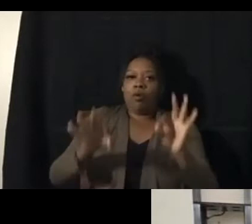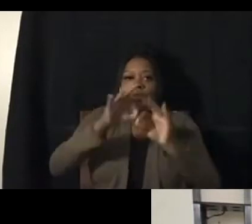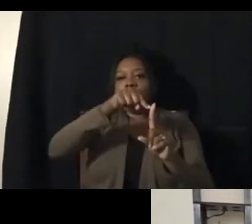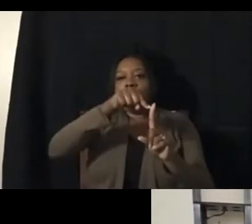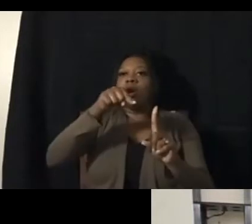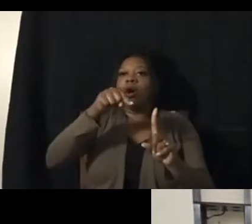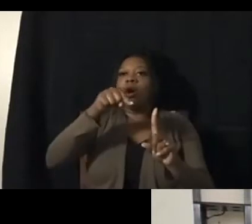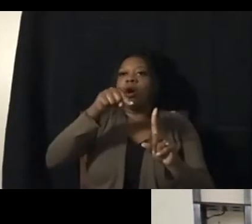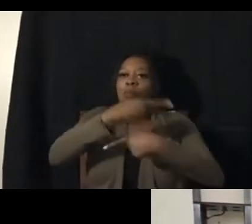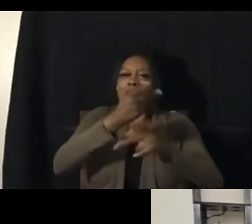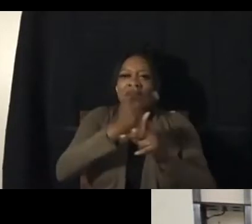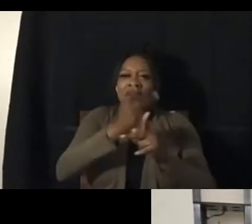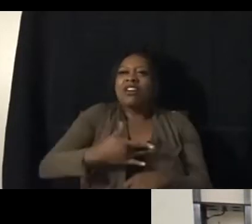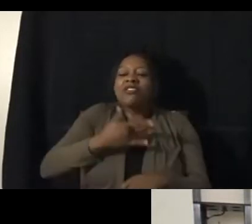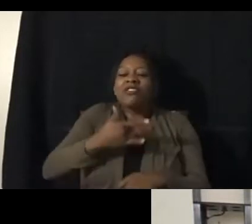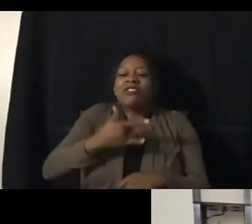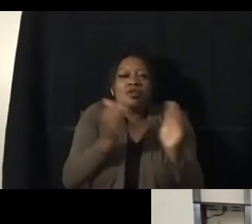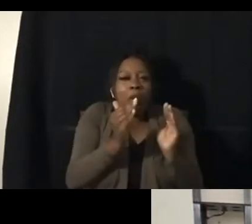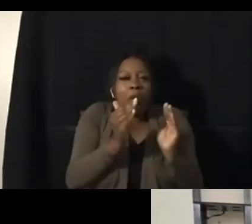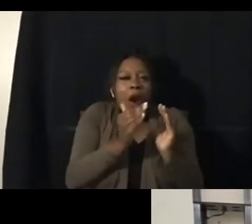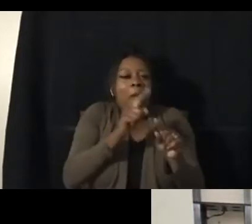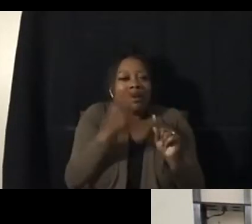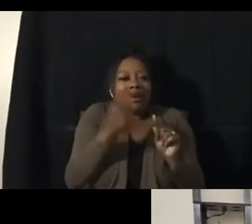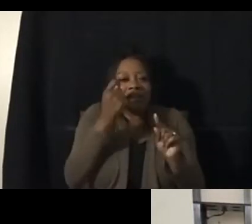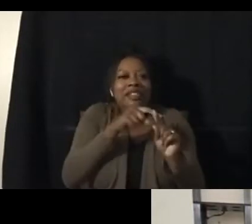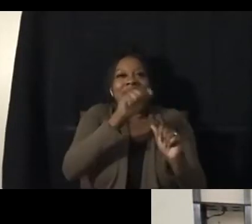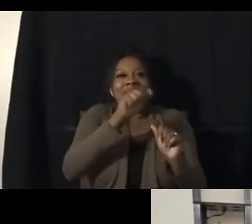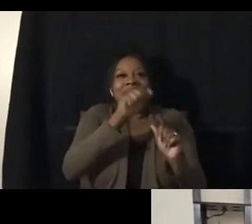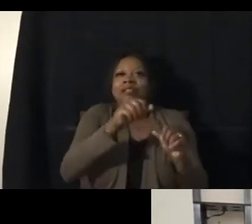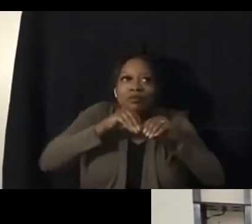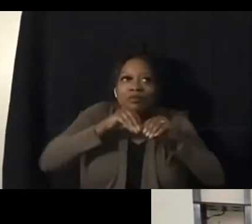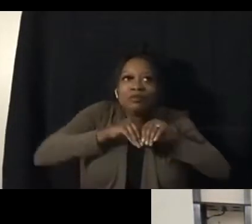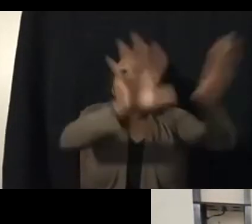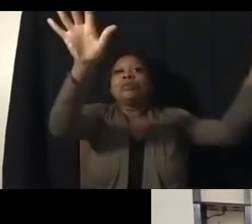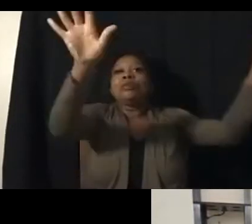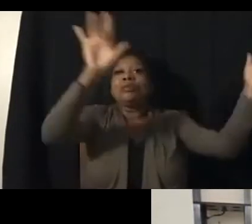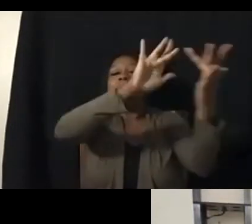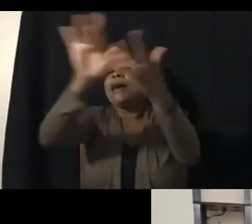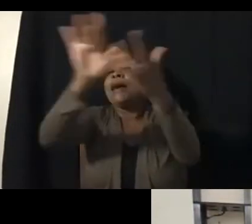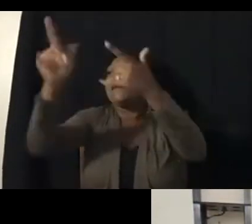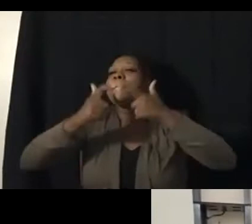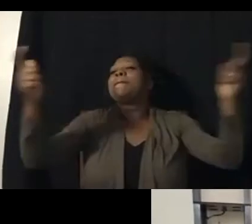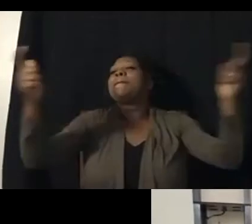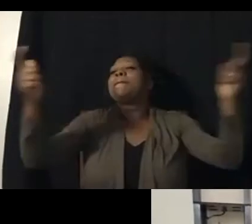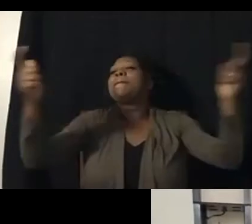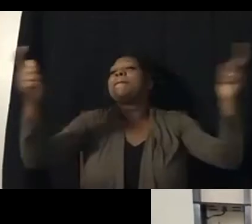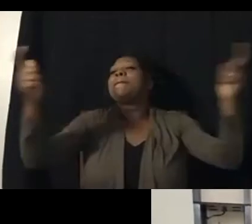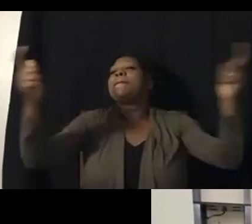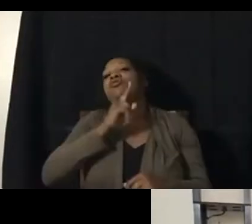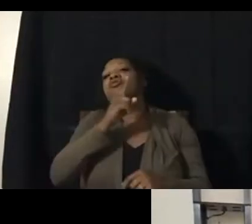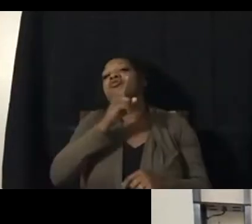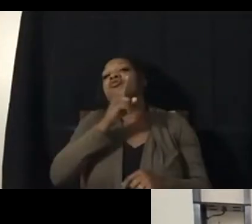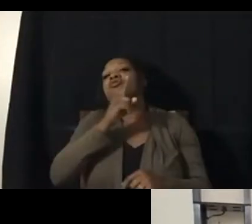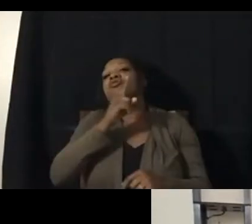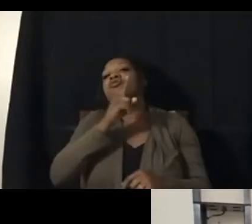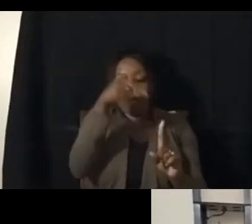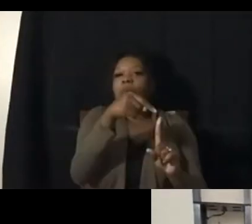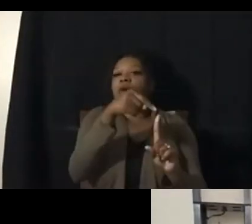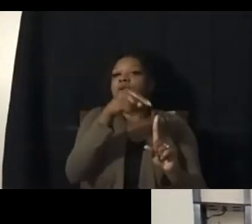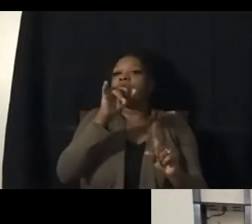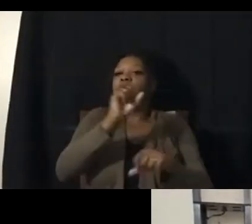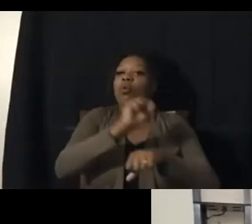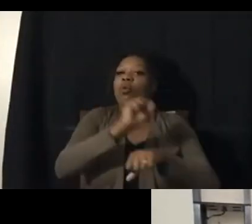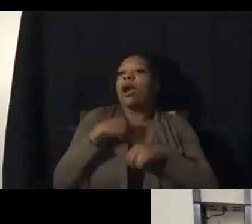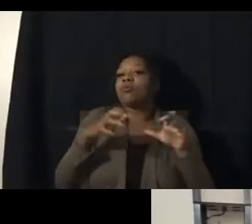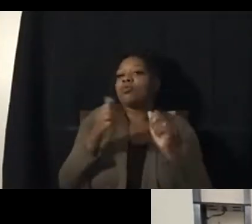but the reach can be really big. And I think that's really at the core of the work that I've been doing with Steve my whole life. We started